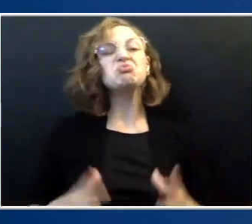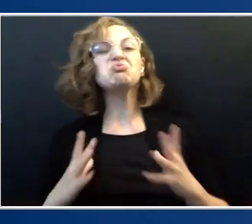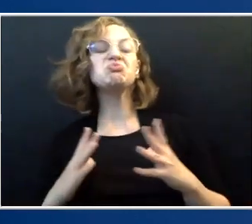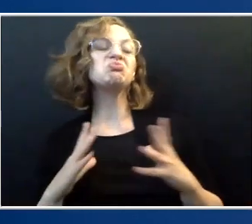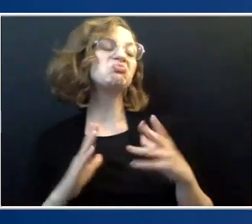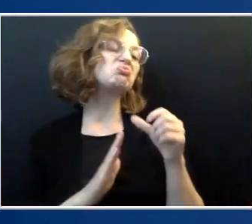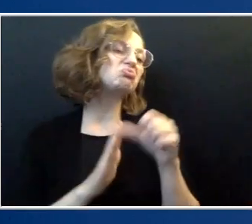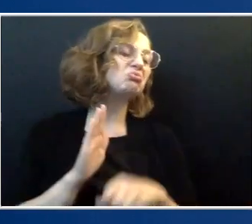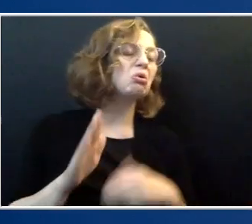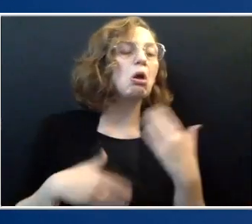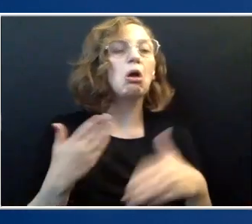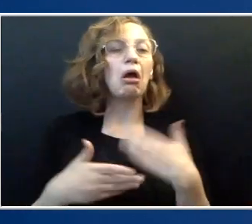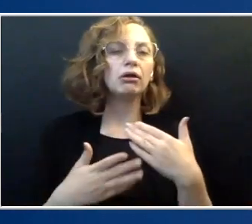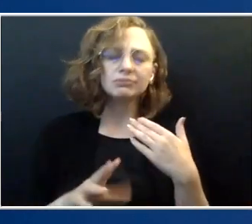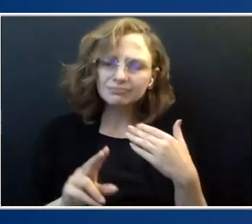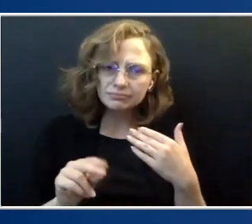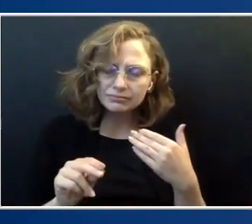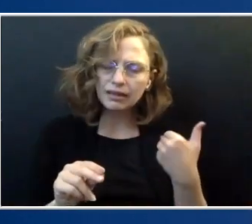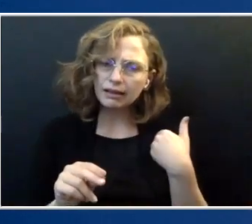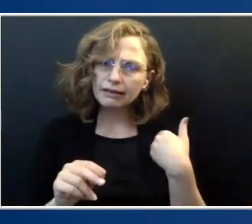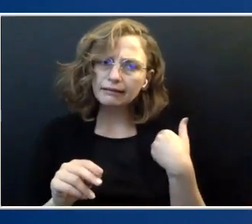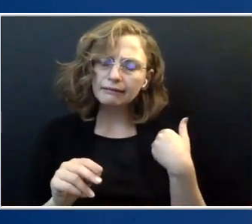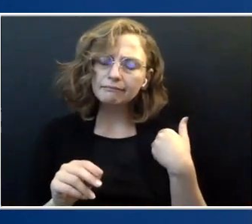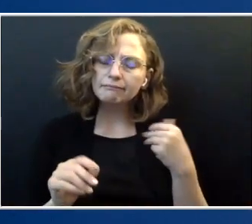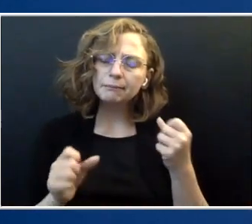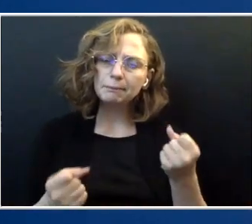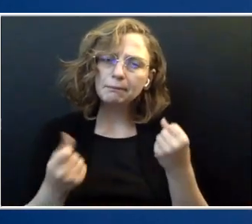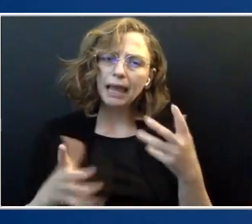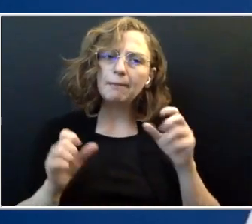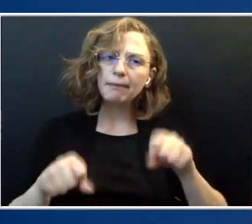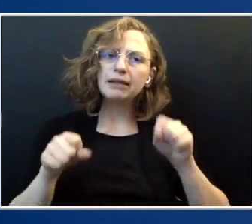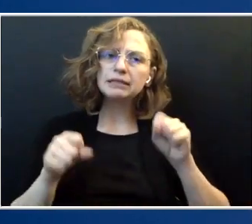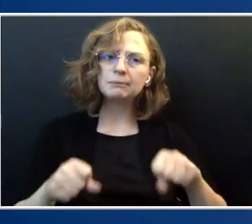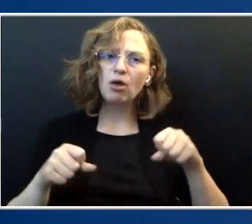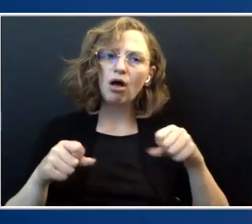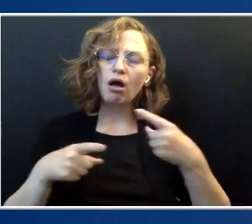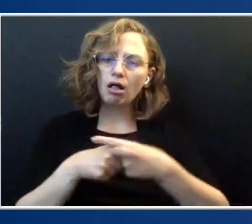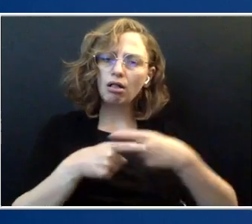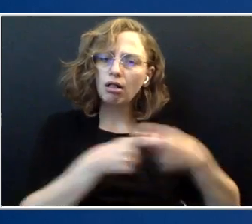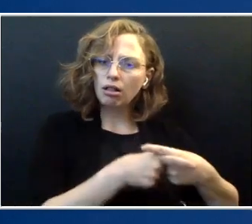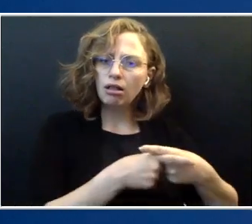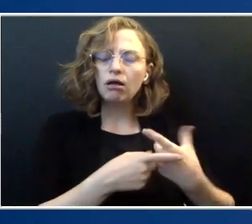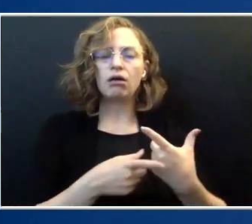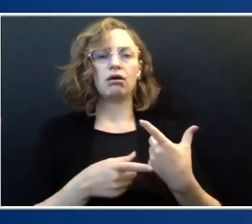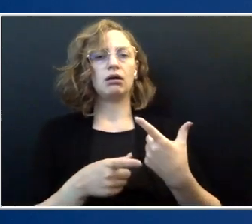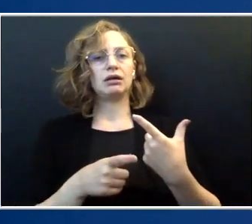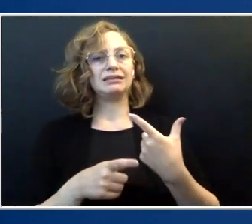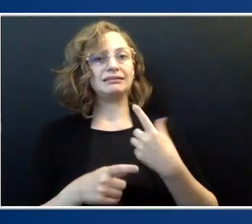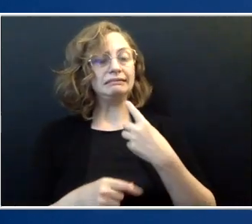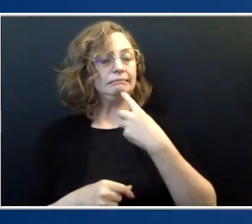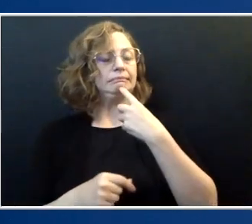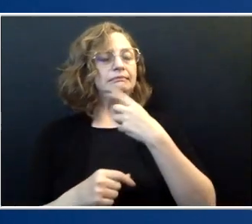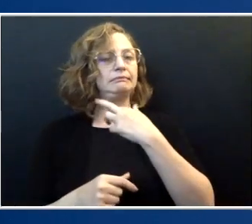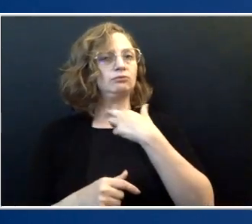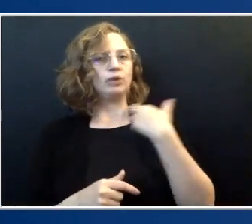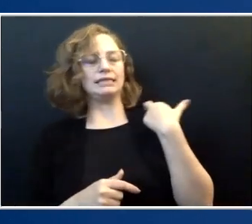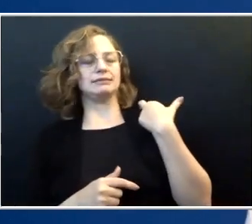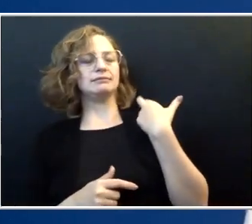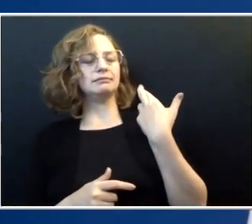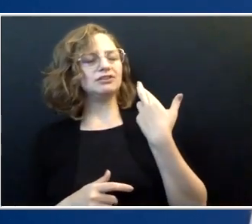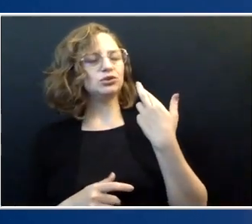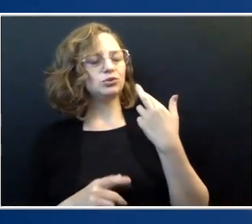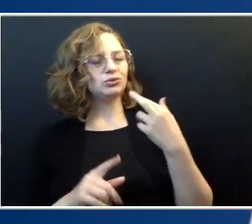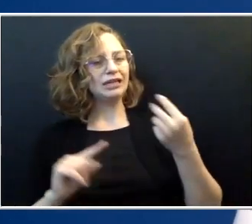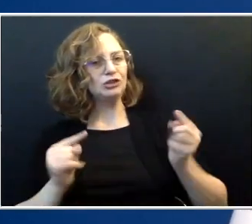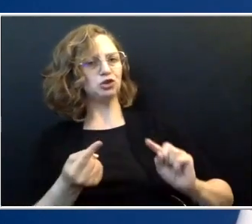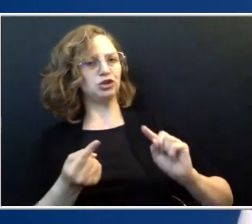fraught with lots of complications, significant risk for injury to surrounding organs, and most importantly, risk for